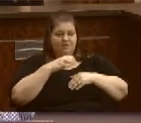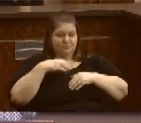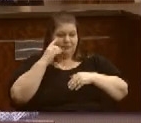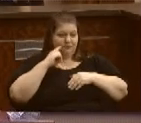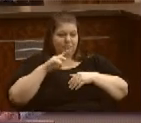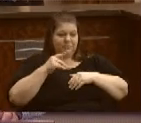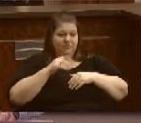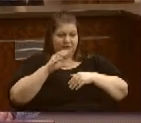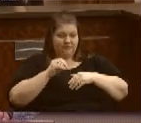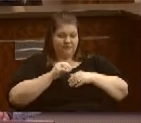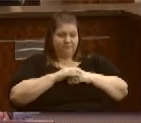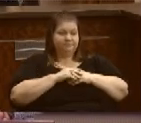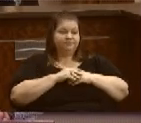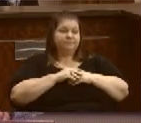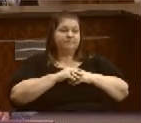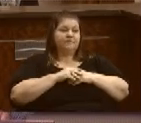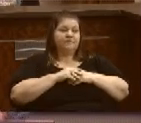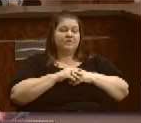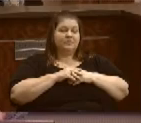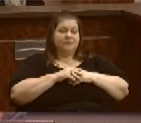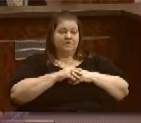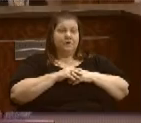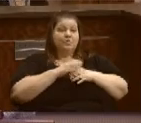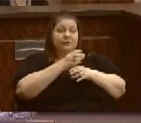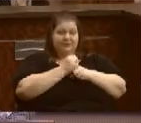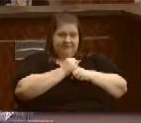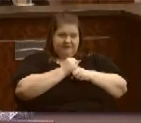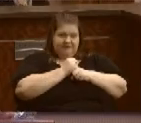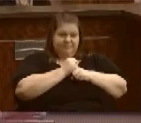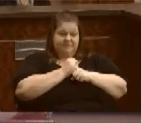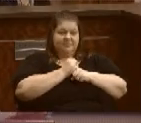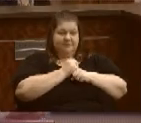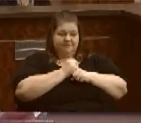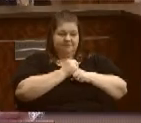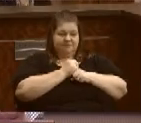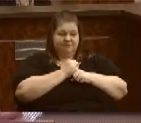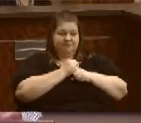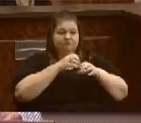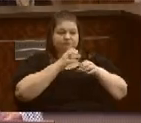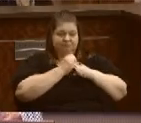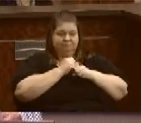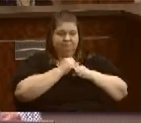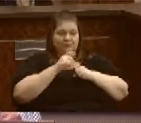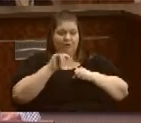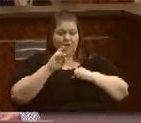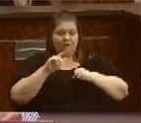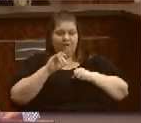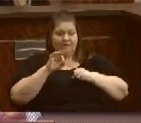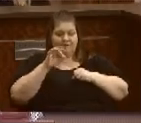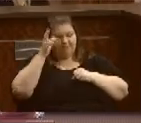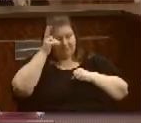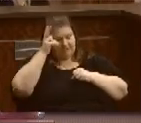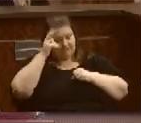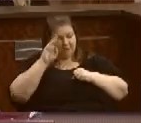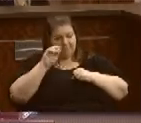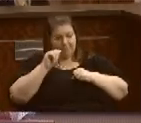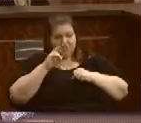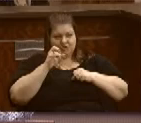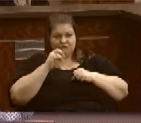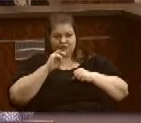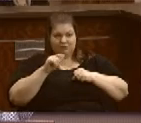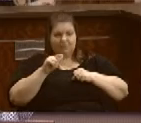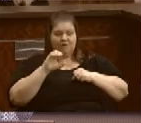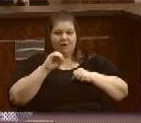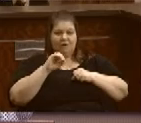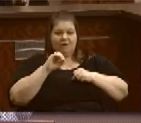County. Responses were received from the following agencies: City of Laurel Office of the Fire Marshal,